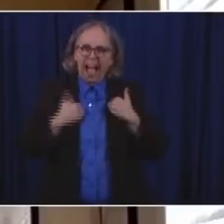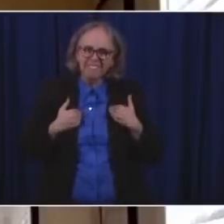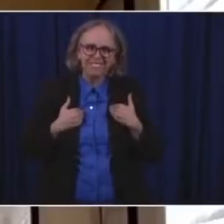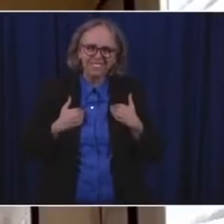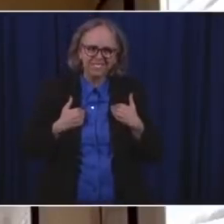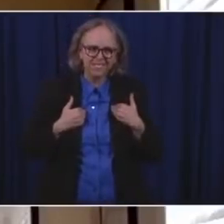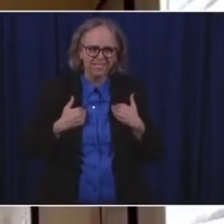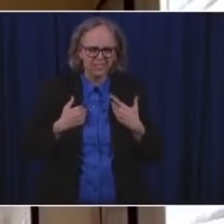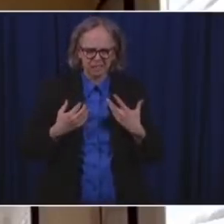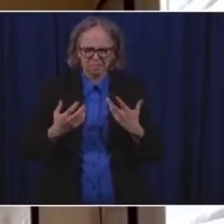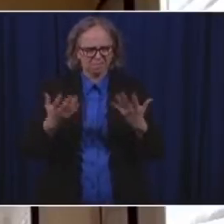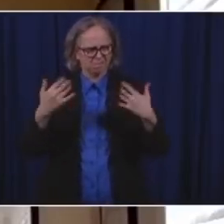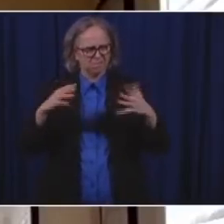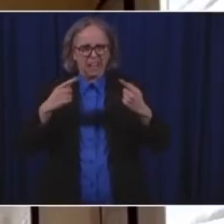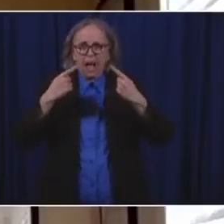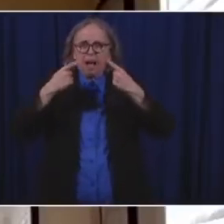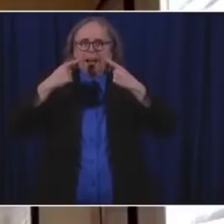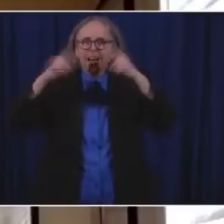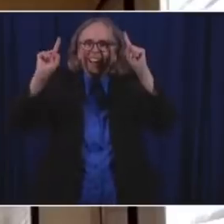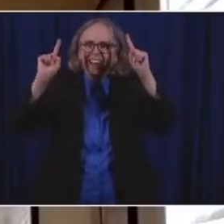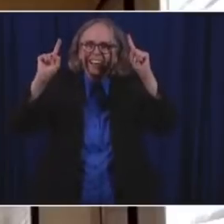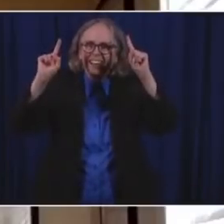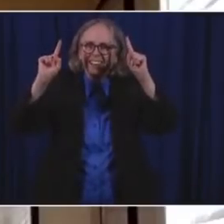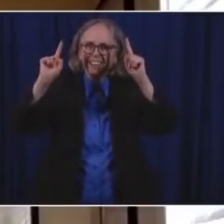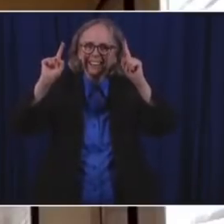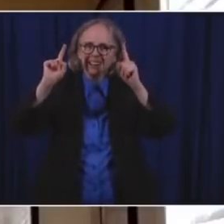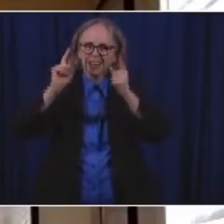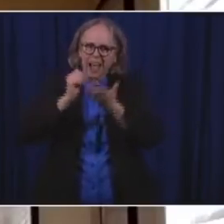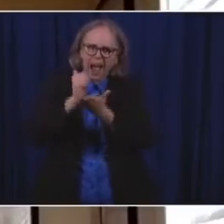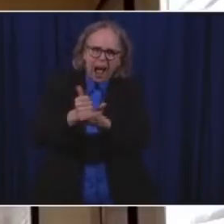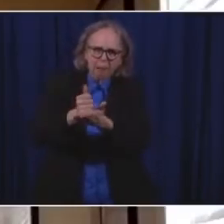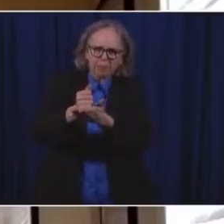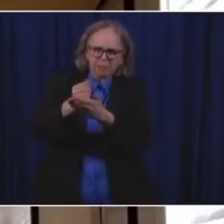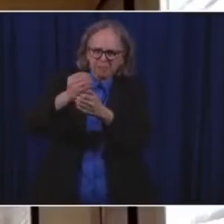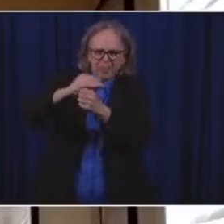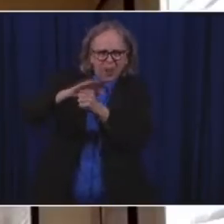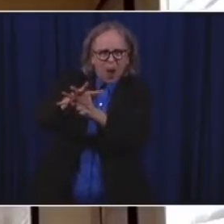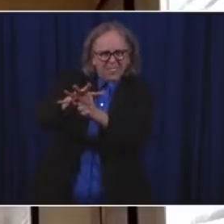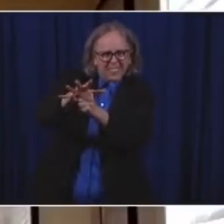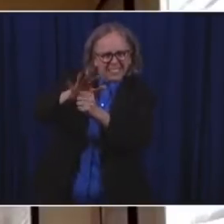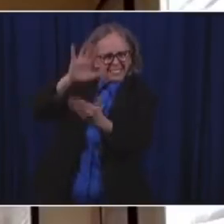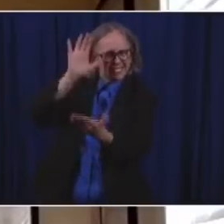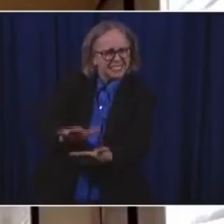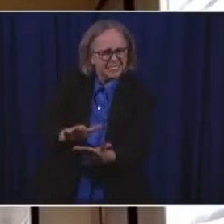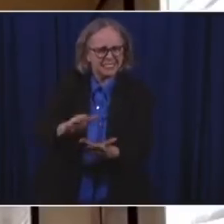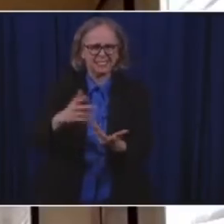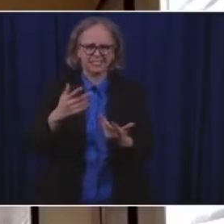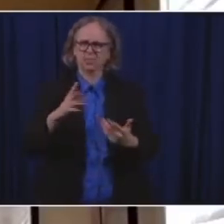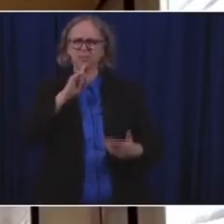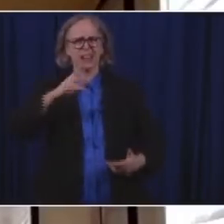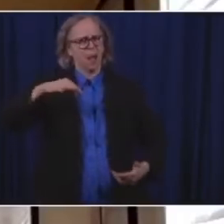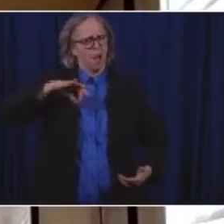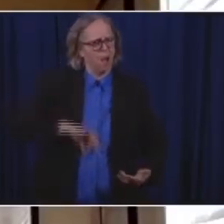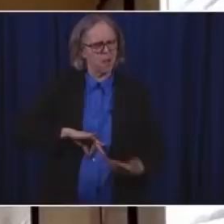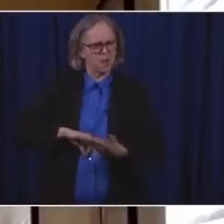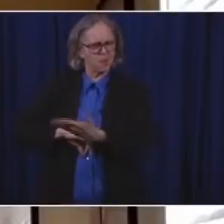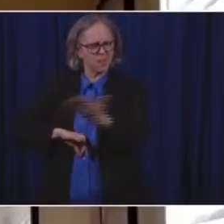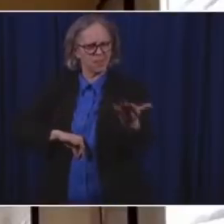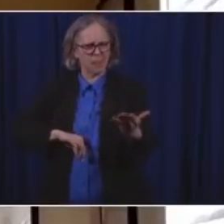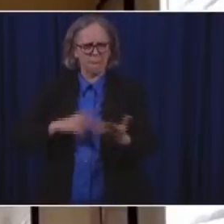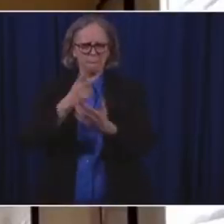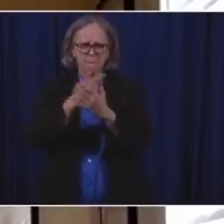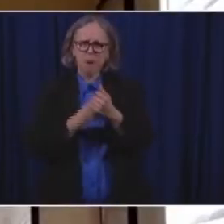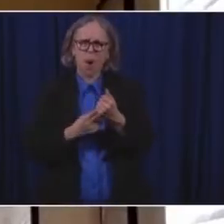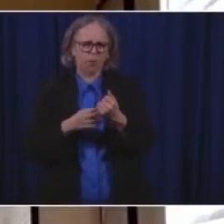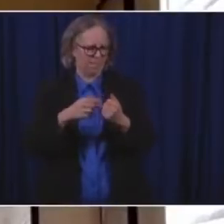strong effectiveness. They're going to be very impactful, and they appear to be very safe. One